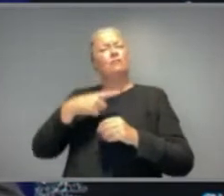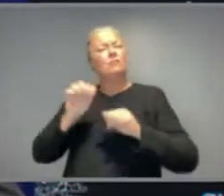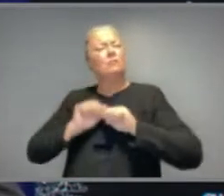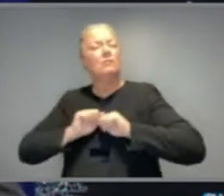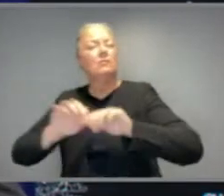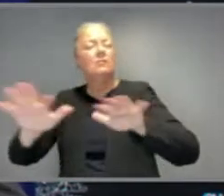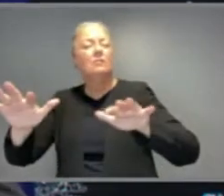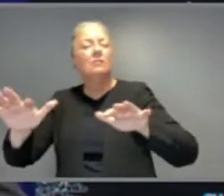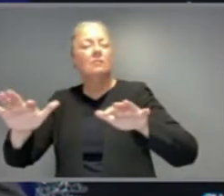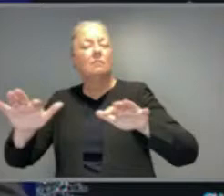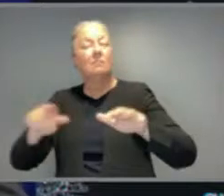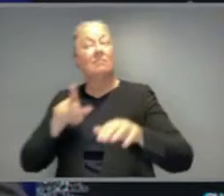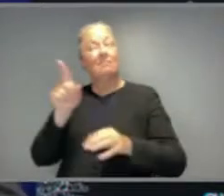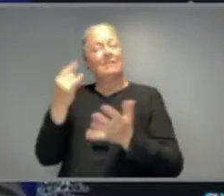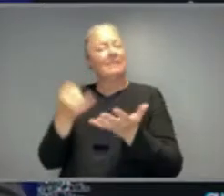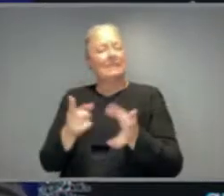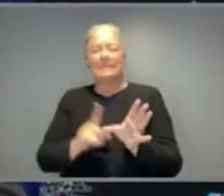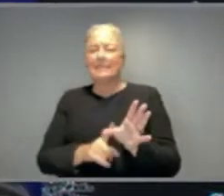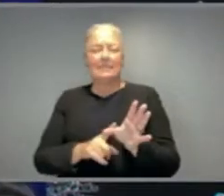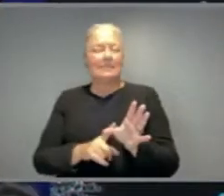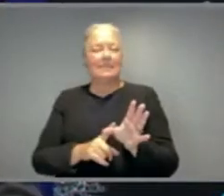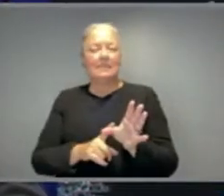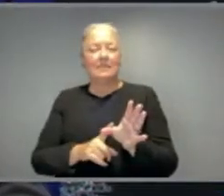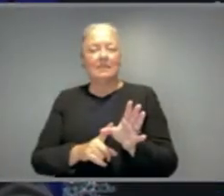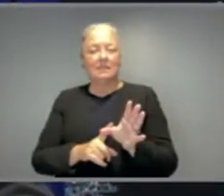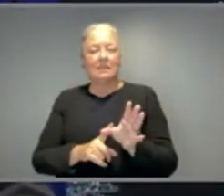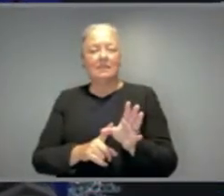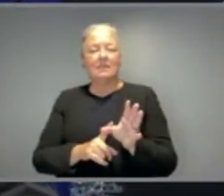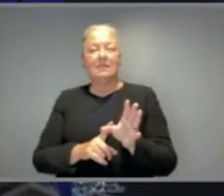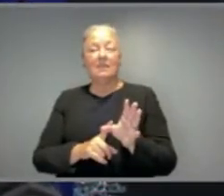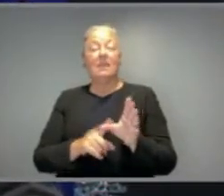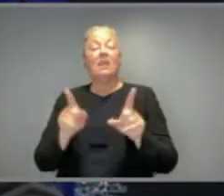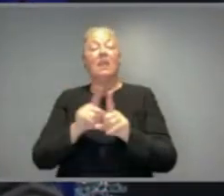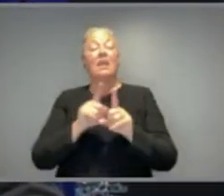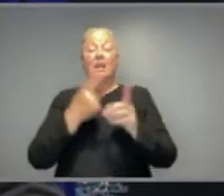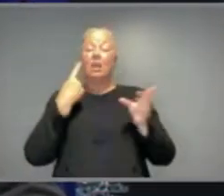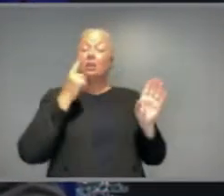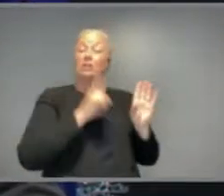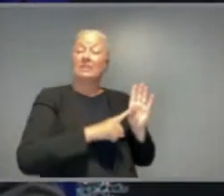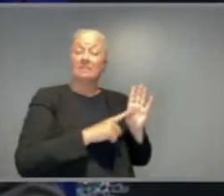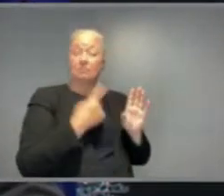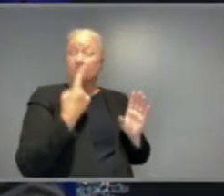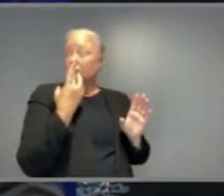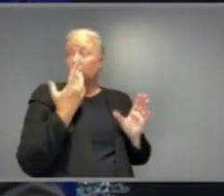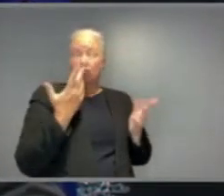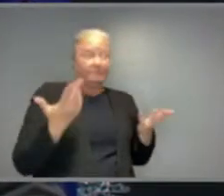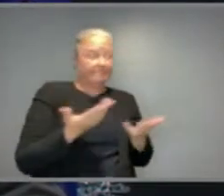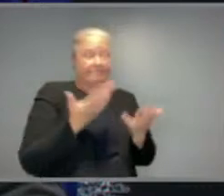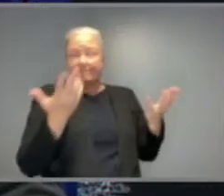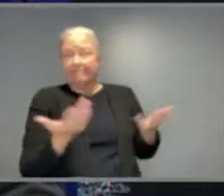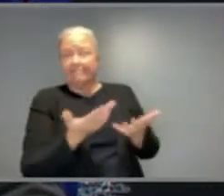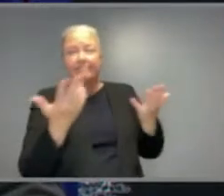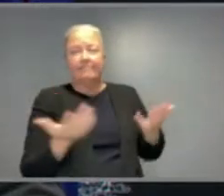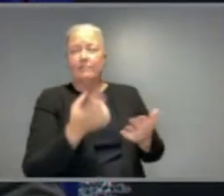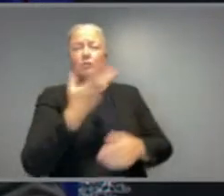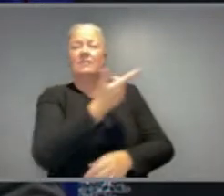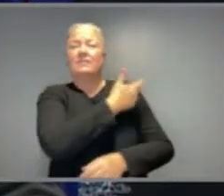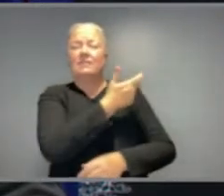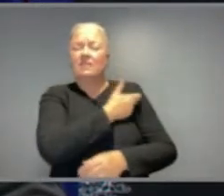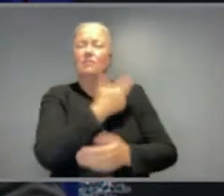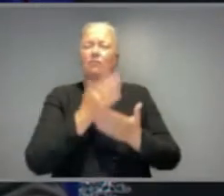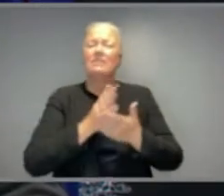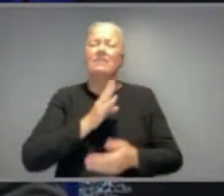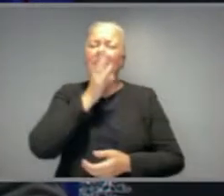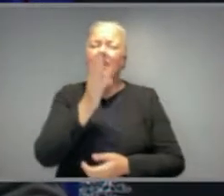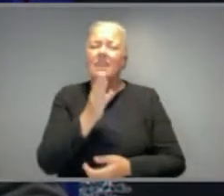in Sydney what we so terribly saw last year when vaccines weren't available. And that heartbreaking situation that we saw in